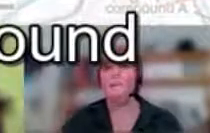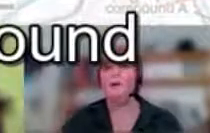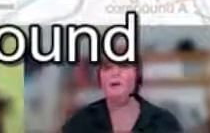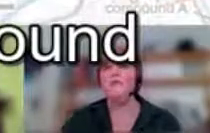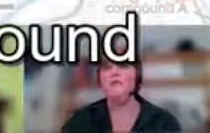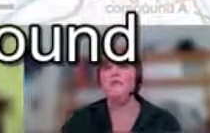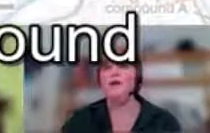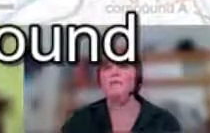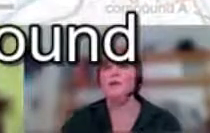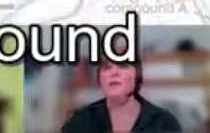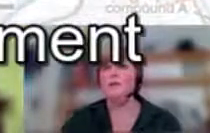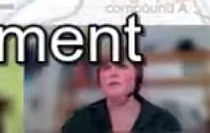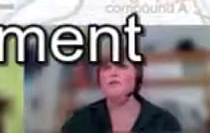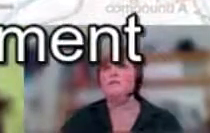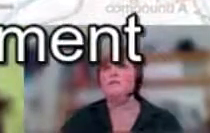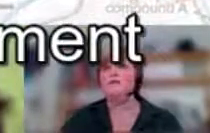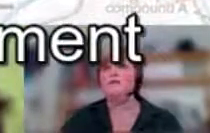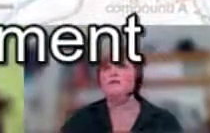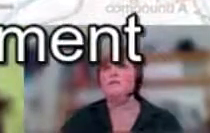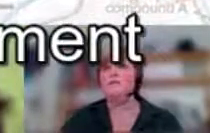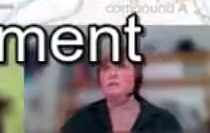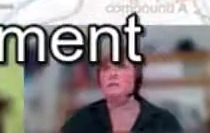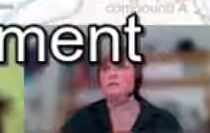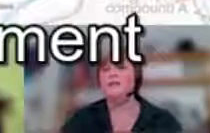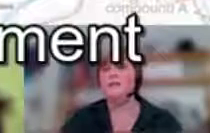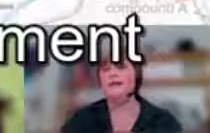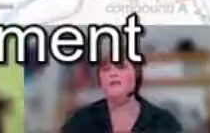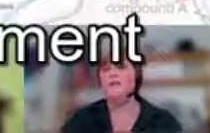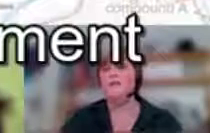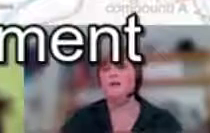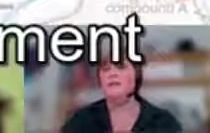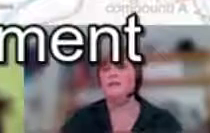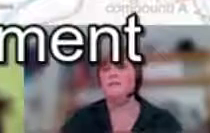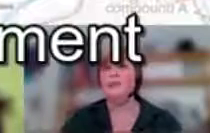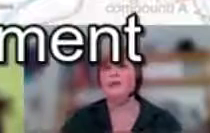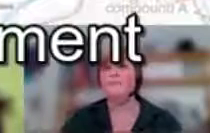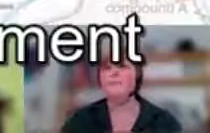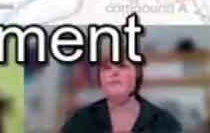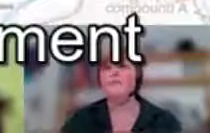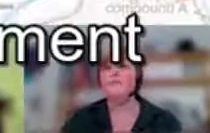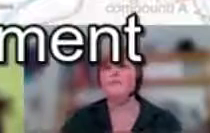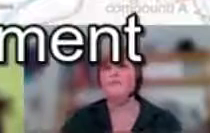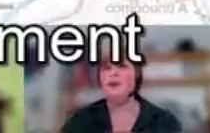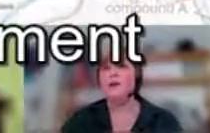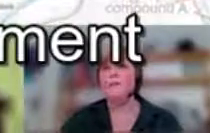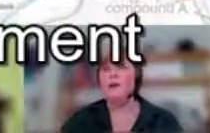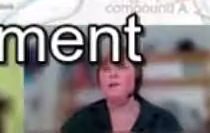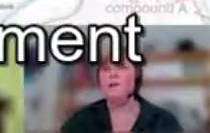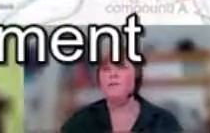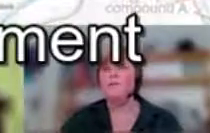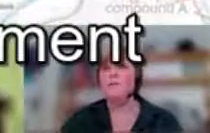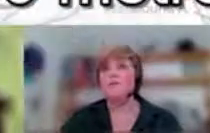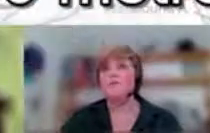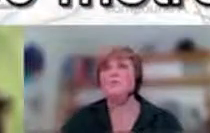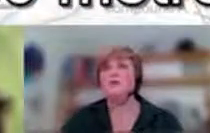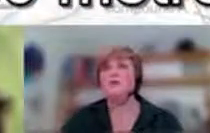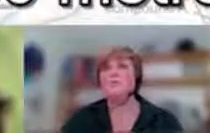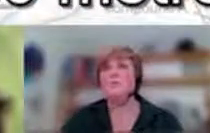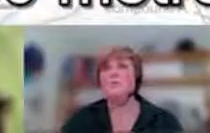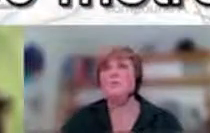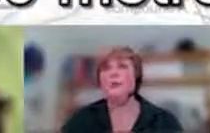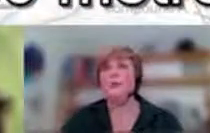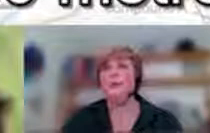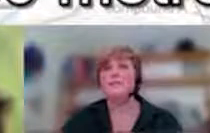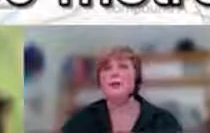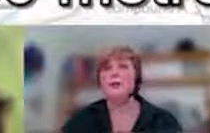of the programme for around 9 months to allow utilities works to be carried out. We would need to use traffic management measures with